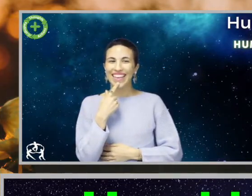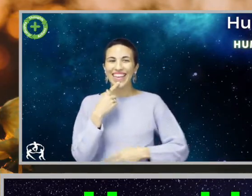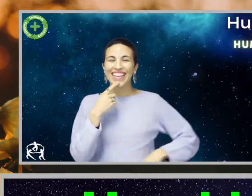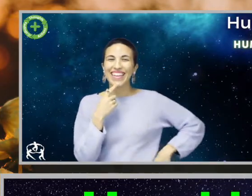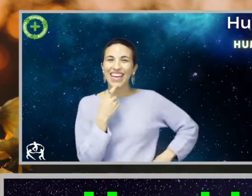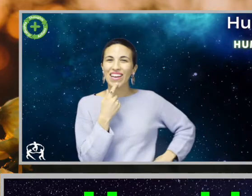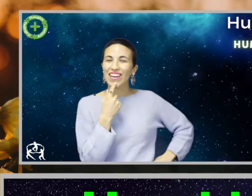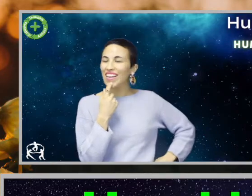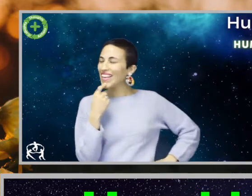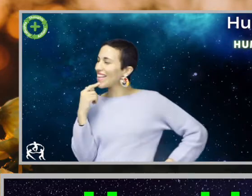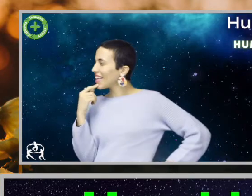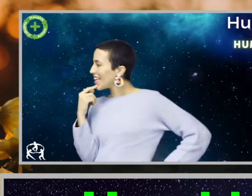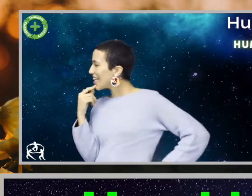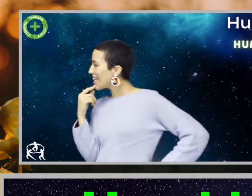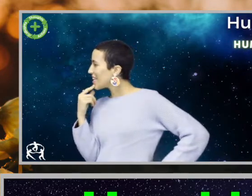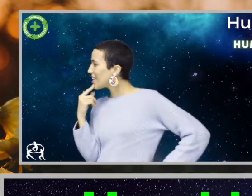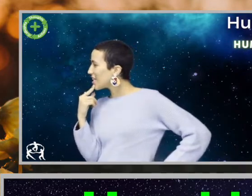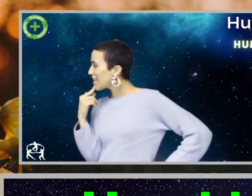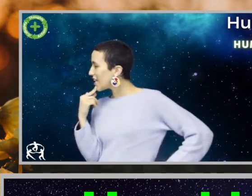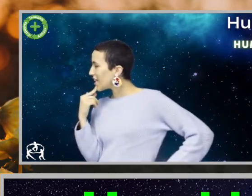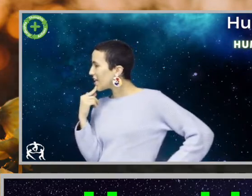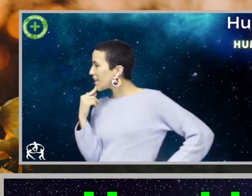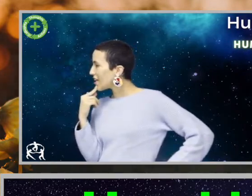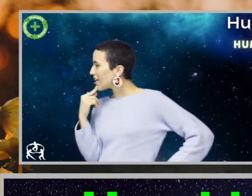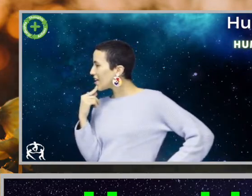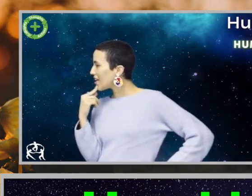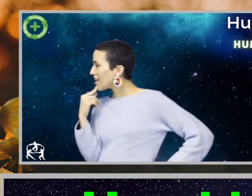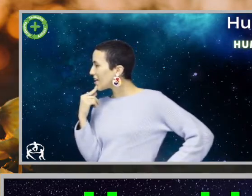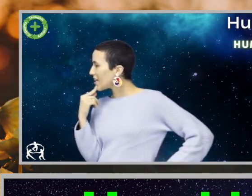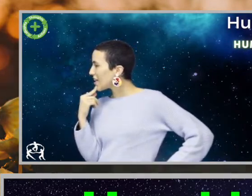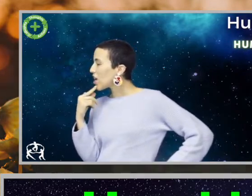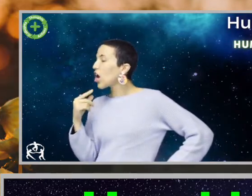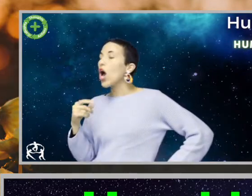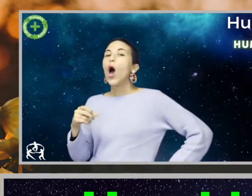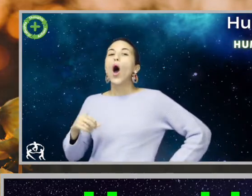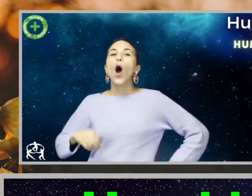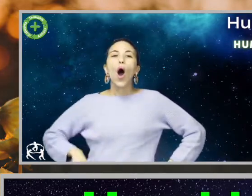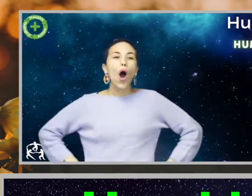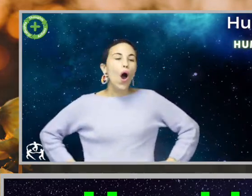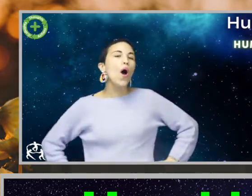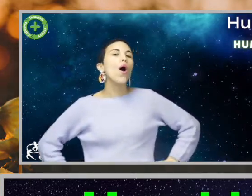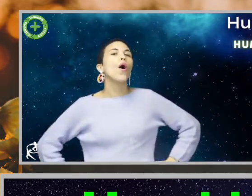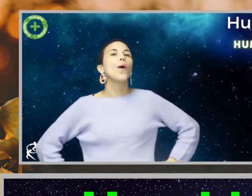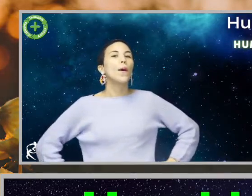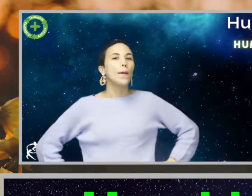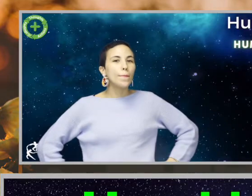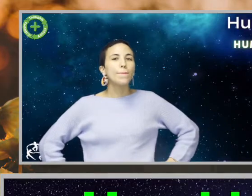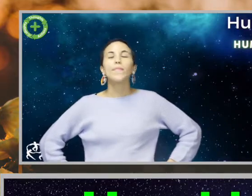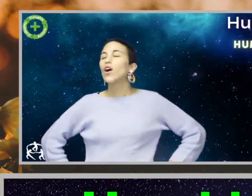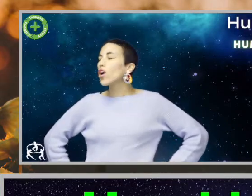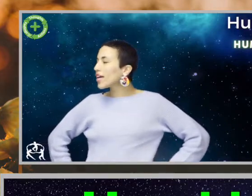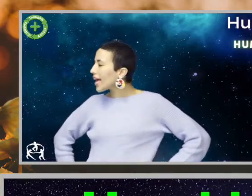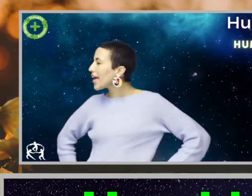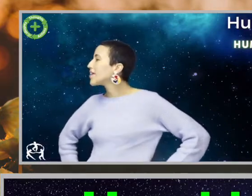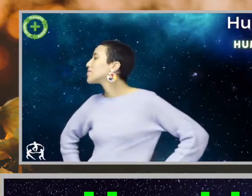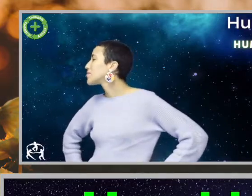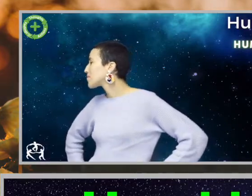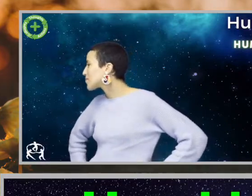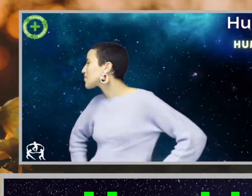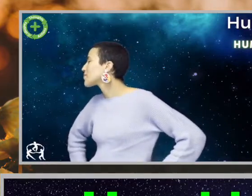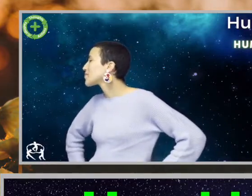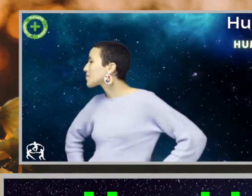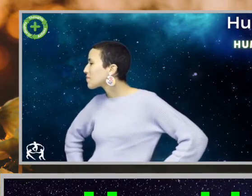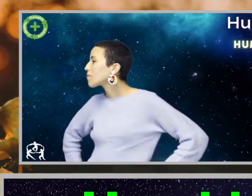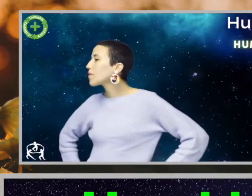Being humble means to have humility, to think of other people first. That's when you're